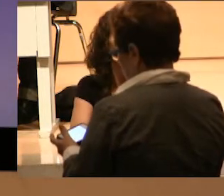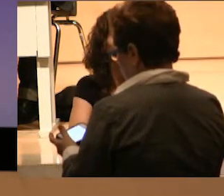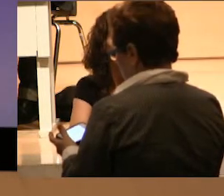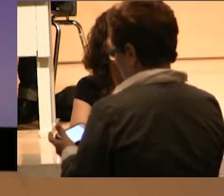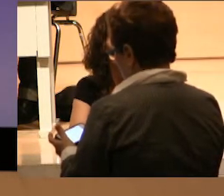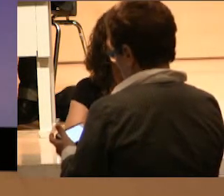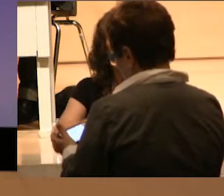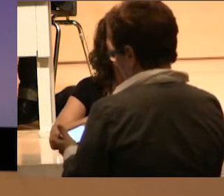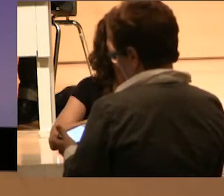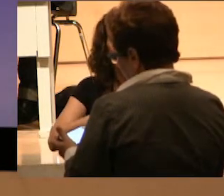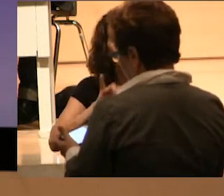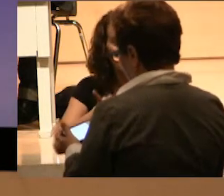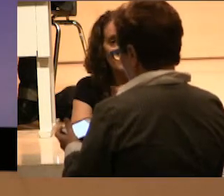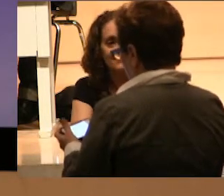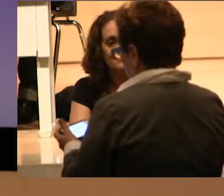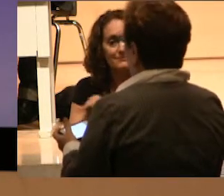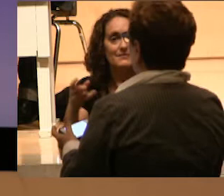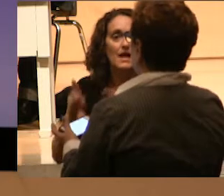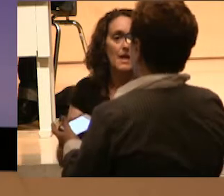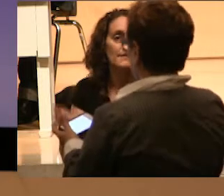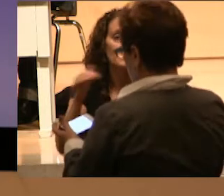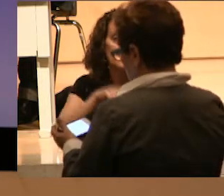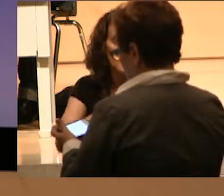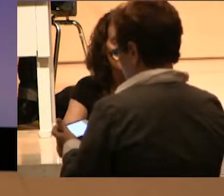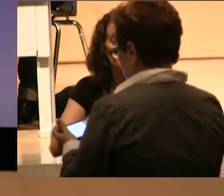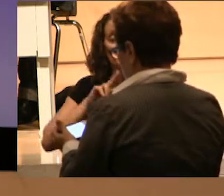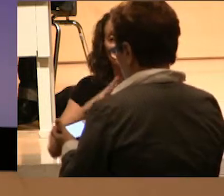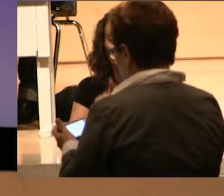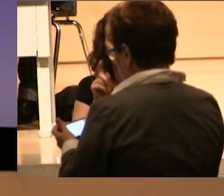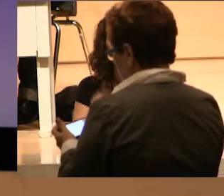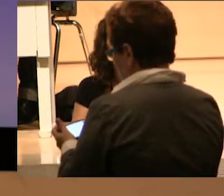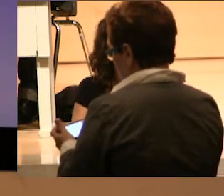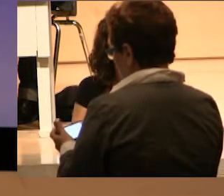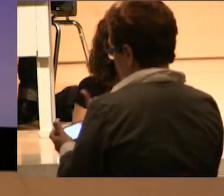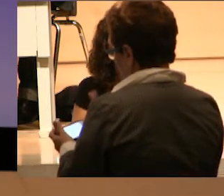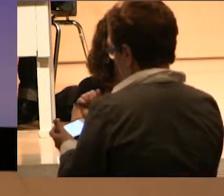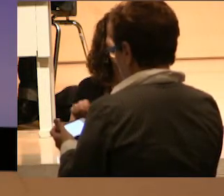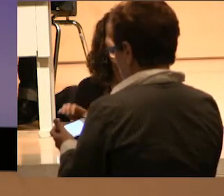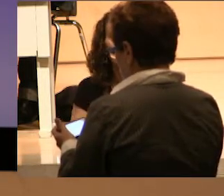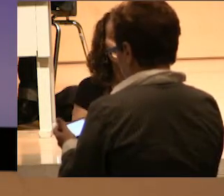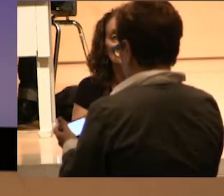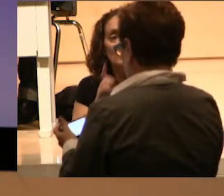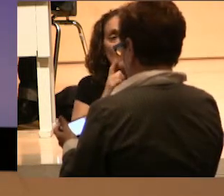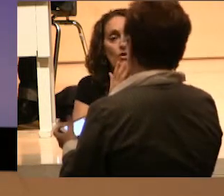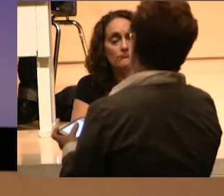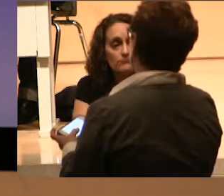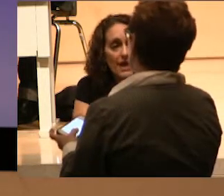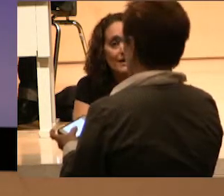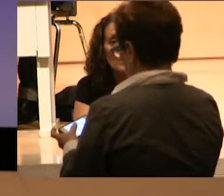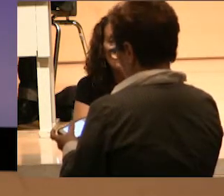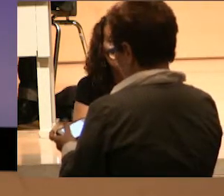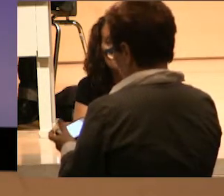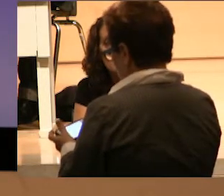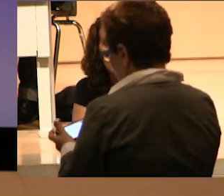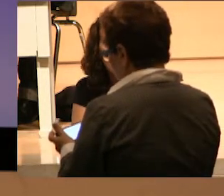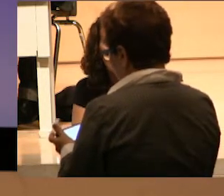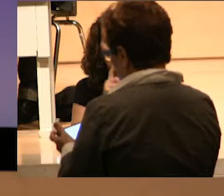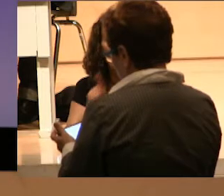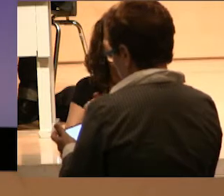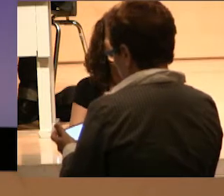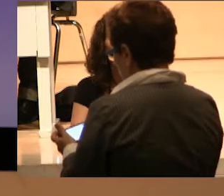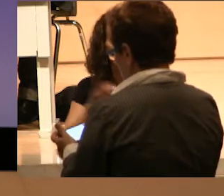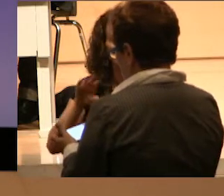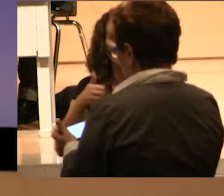happening again? And my second question is, what can be done to get adequate supports for people with